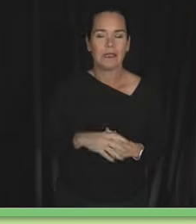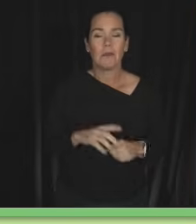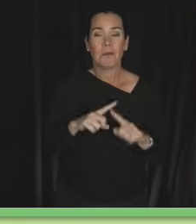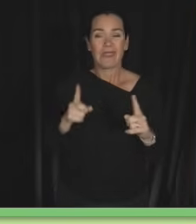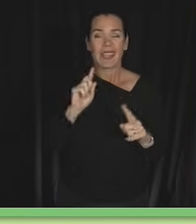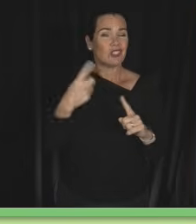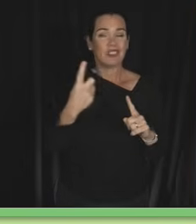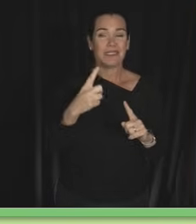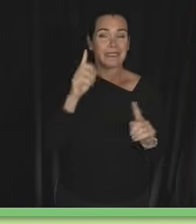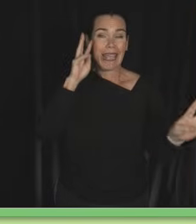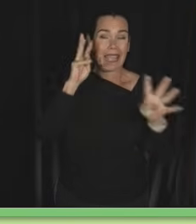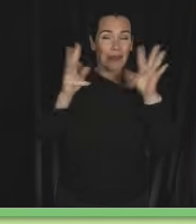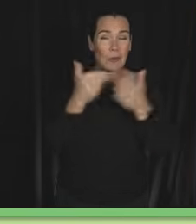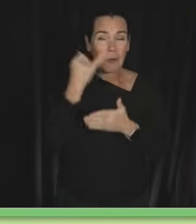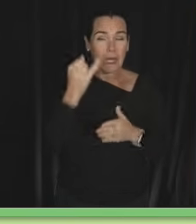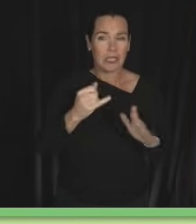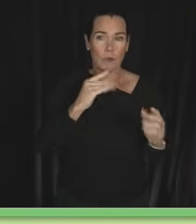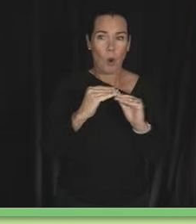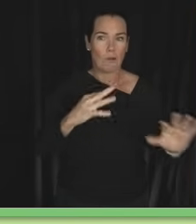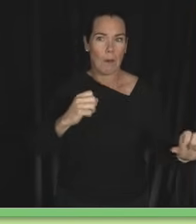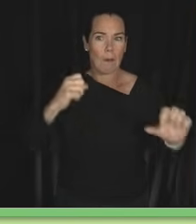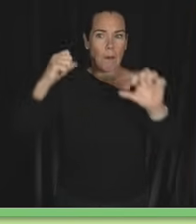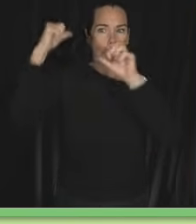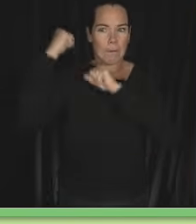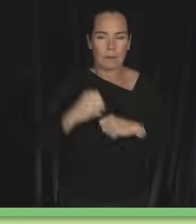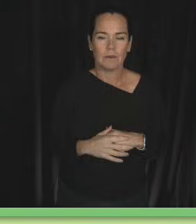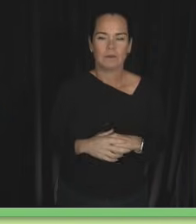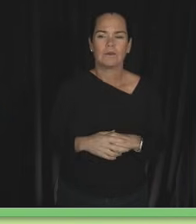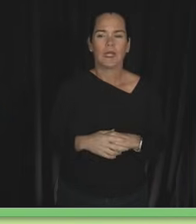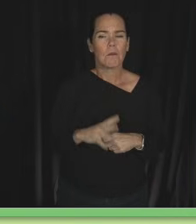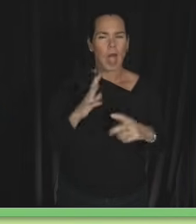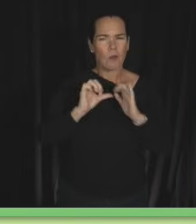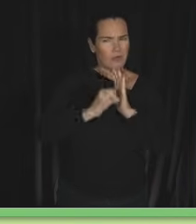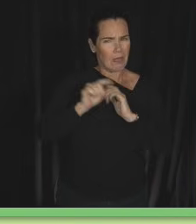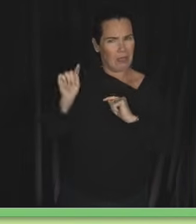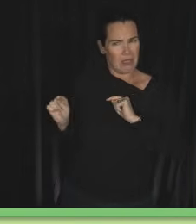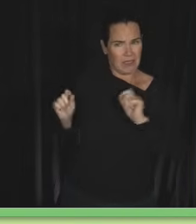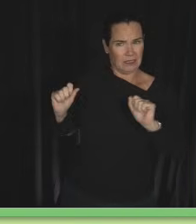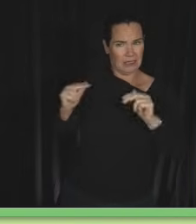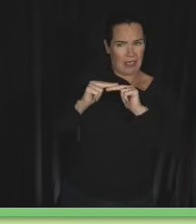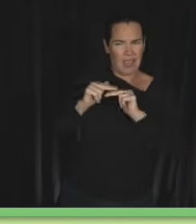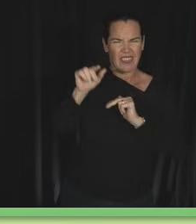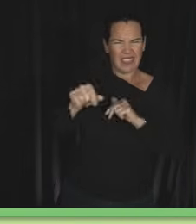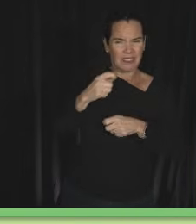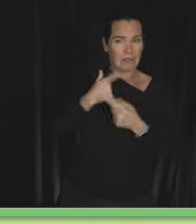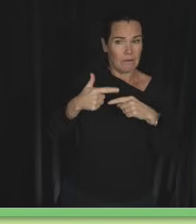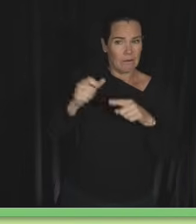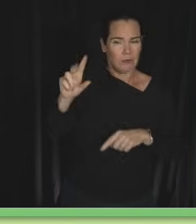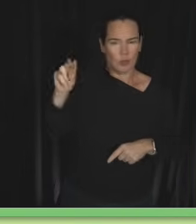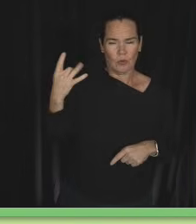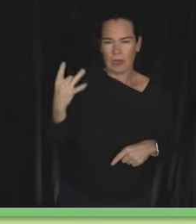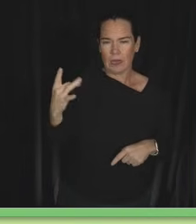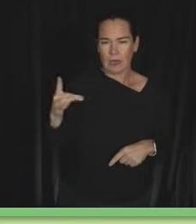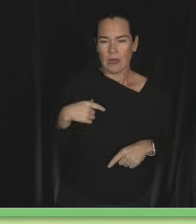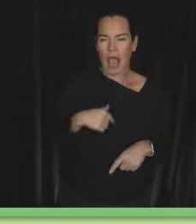innovation. One thing I want to call out is this slide from 2018. I think Tim maybe made this diagram